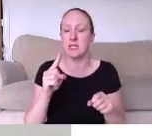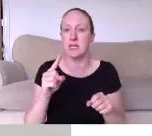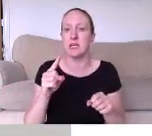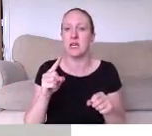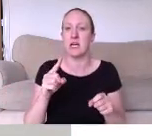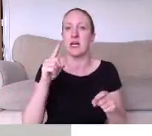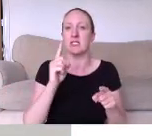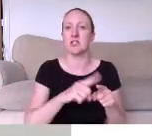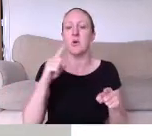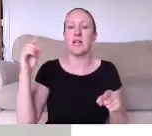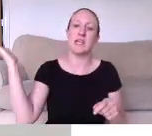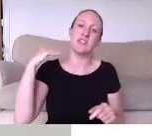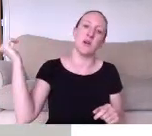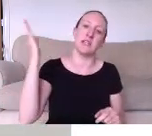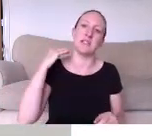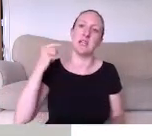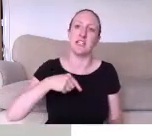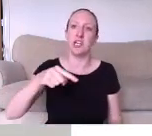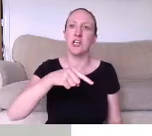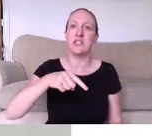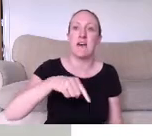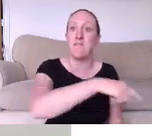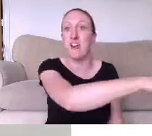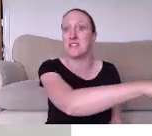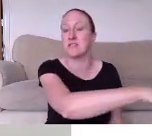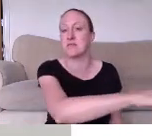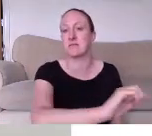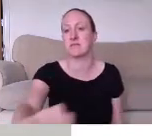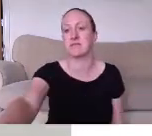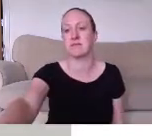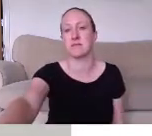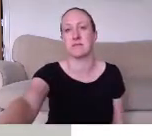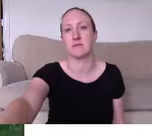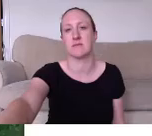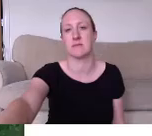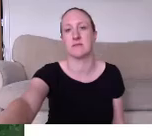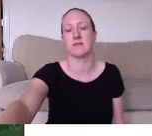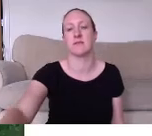said. And quick as the wind, he turned and fled.